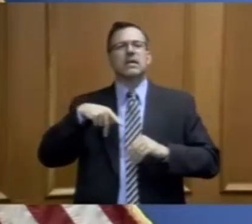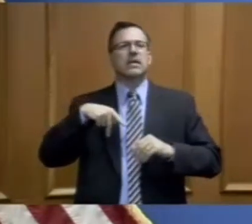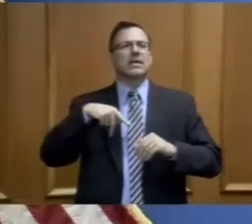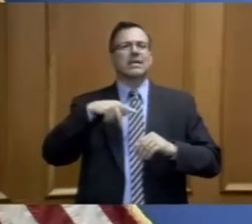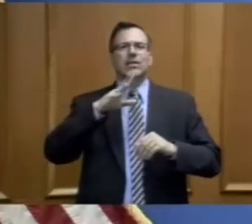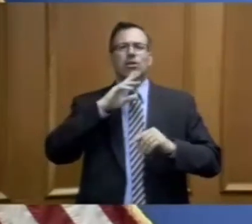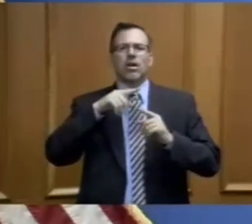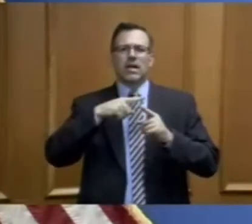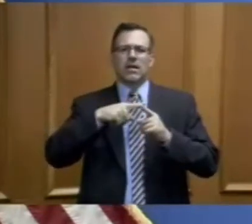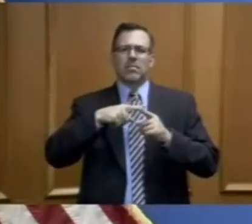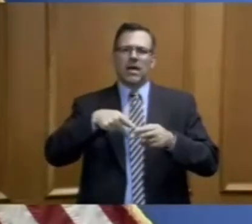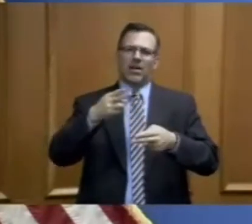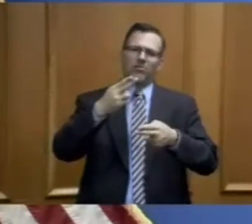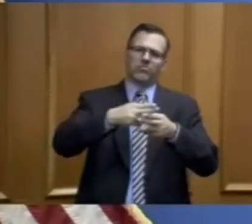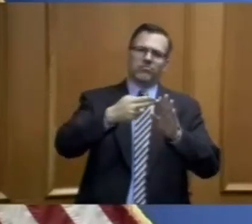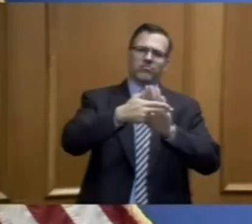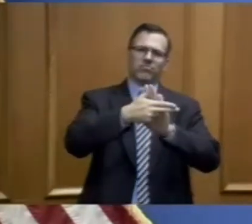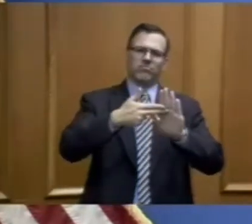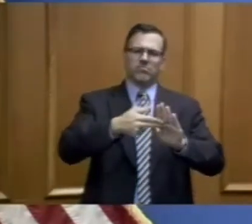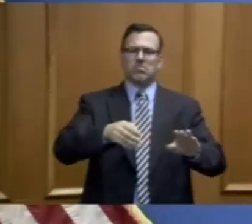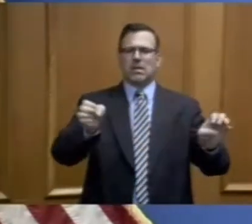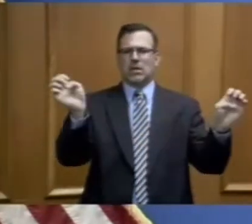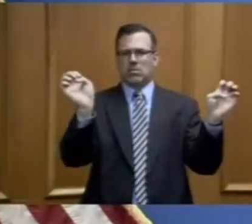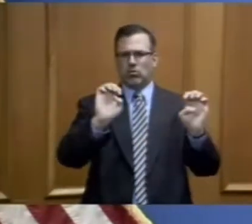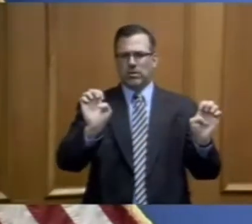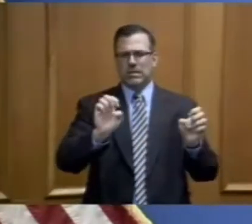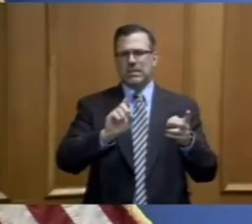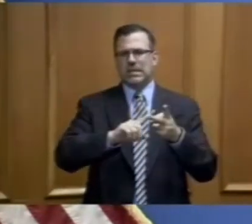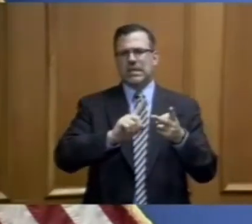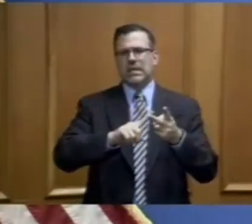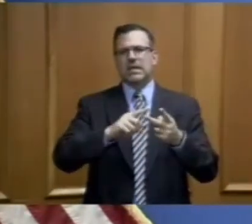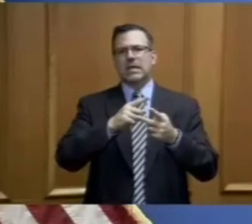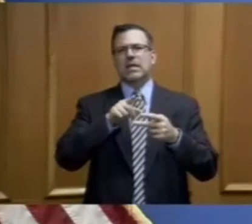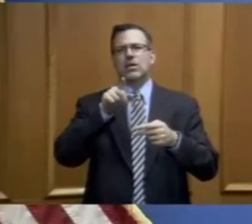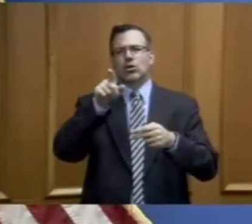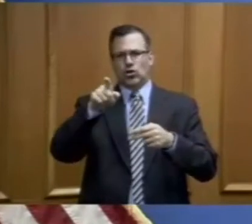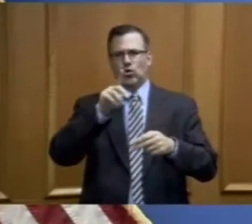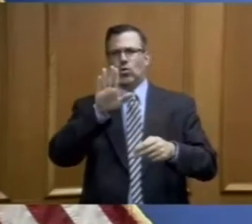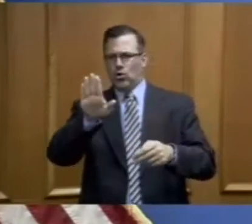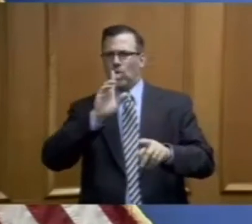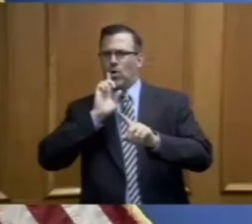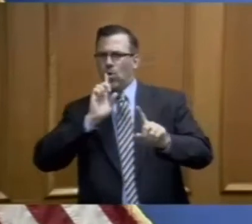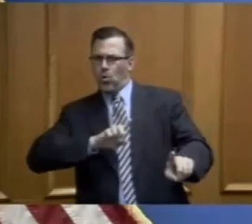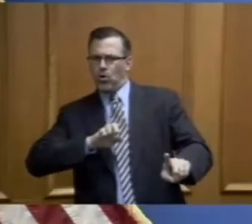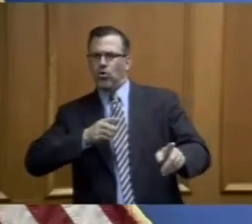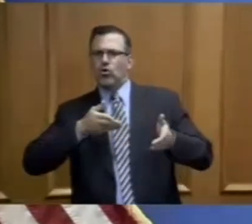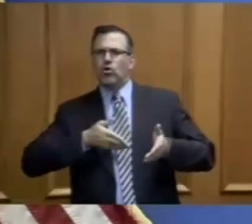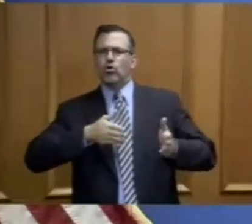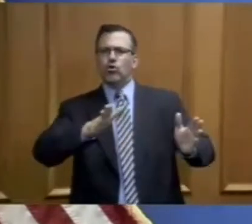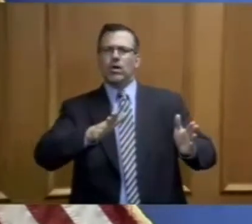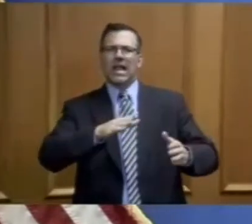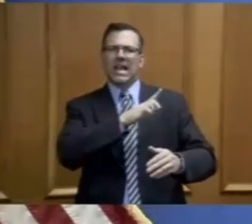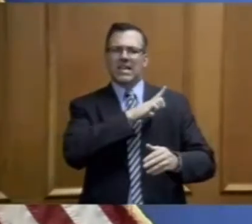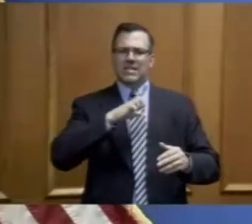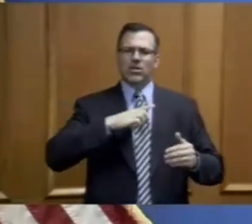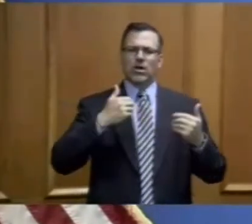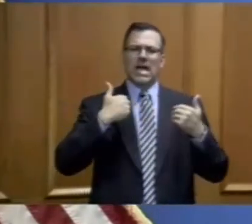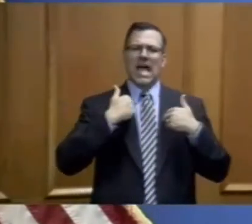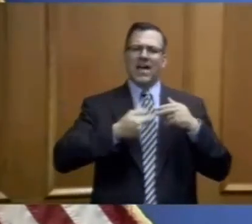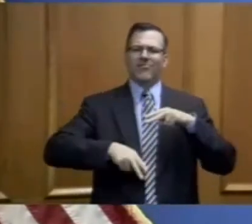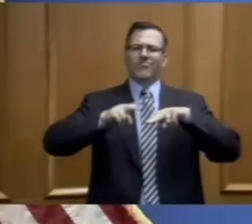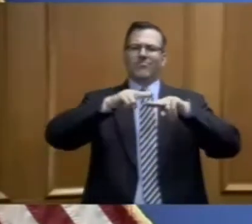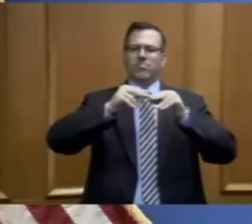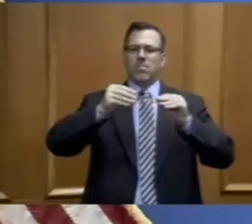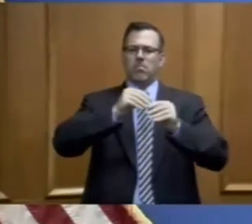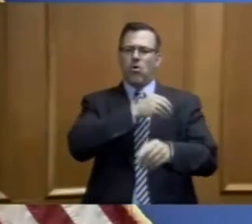and executive orders to give legislators a little more authority and some more checks and balances in this